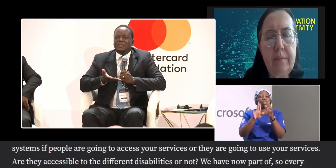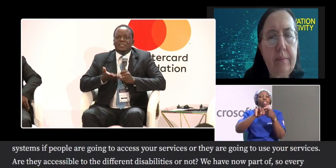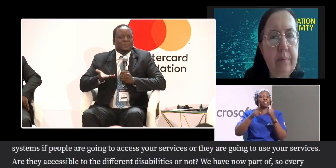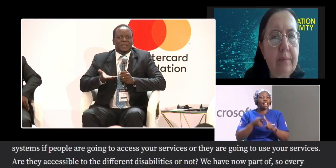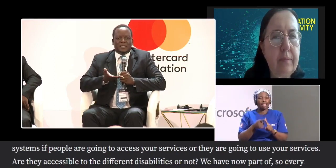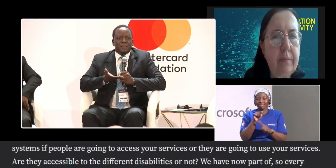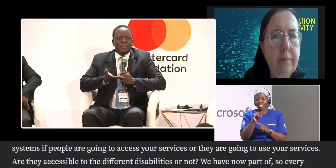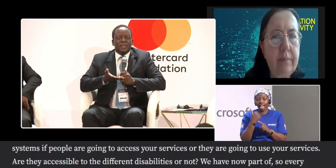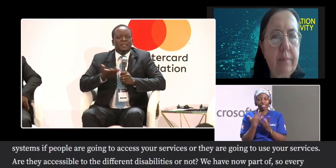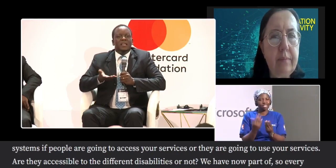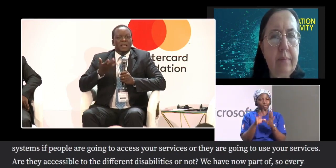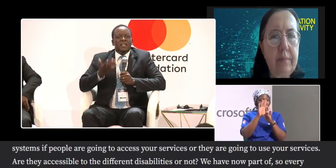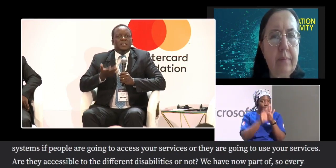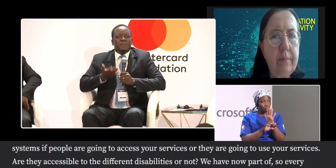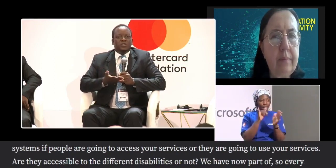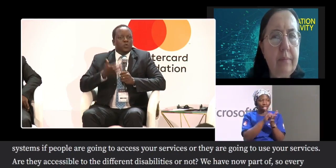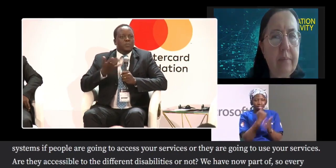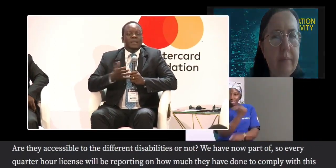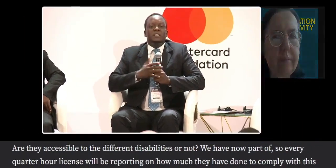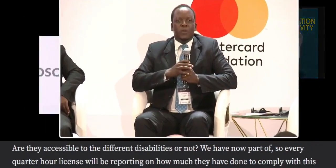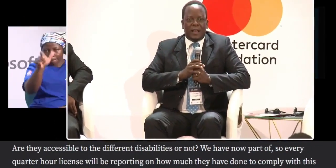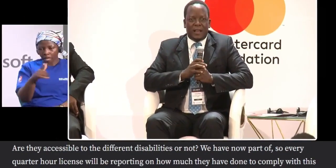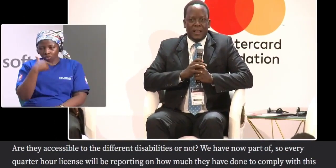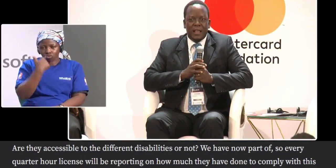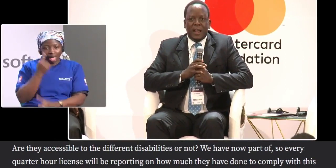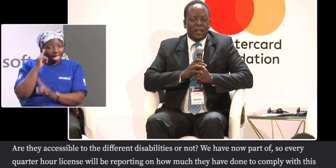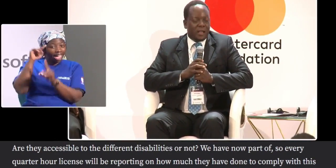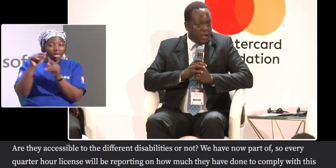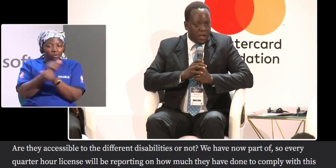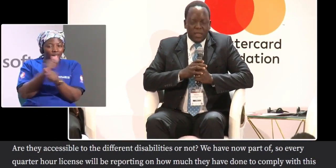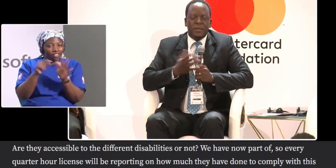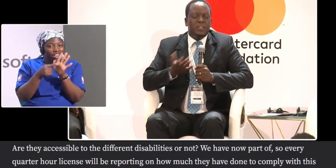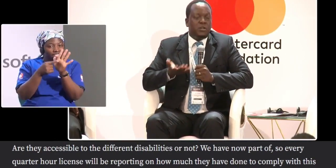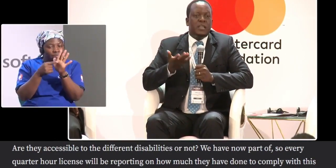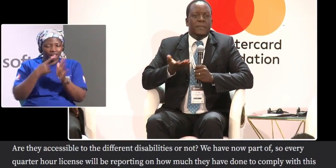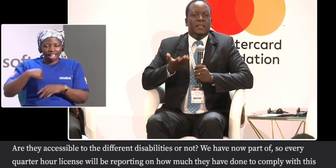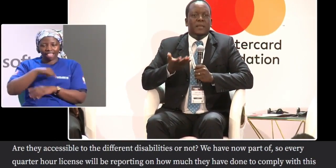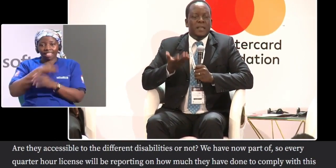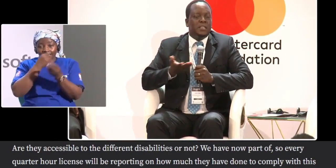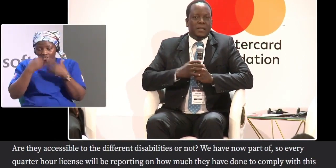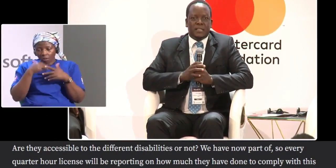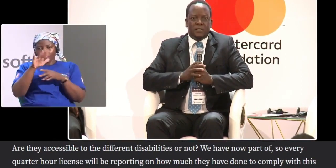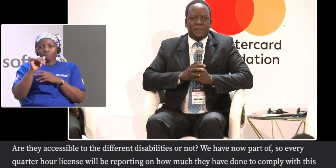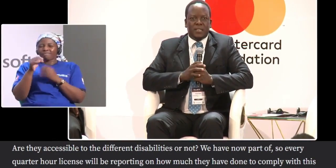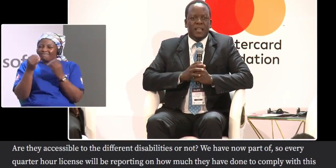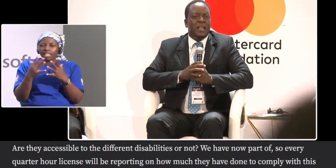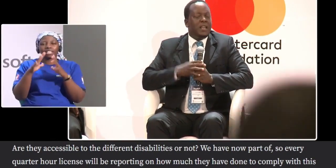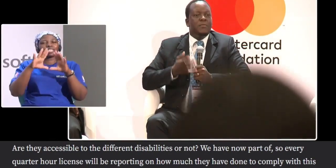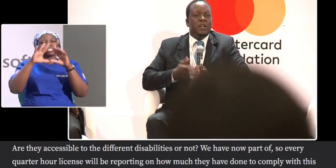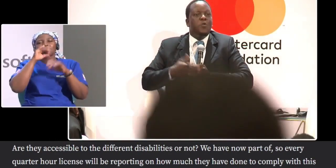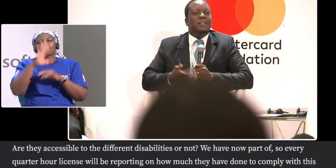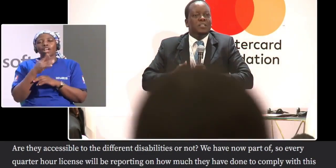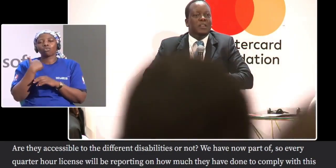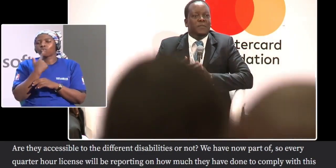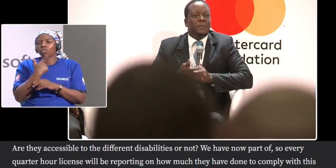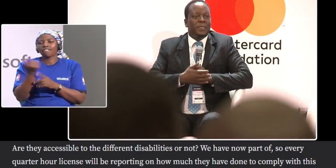symbol chapters that each person who means well, like we have been told here by the many speakers that we have seen, anybody